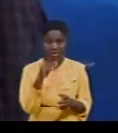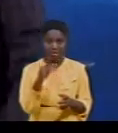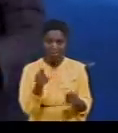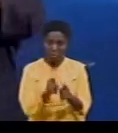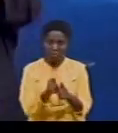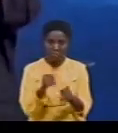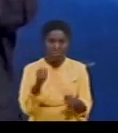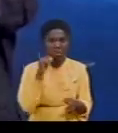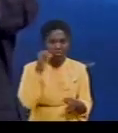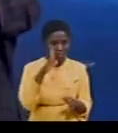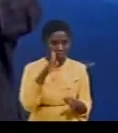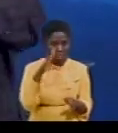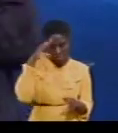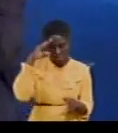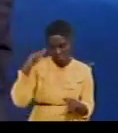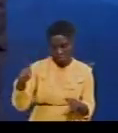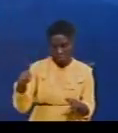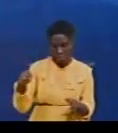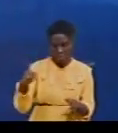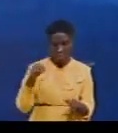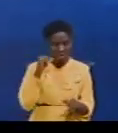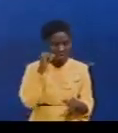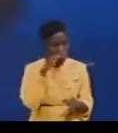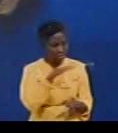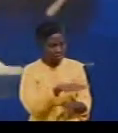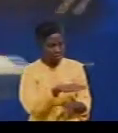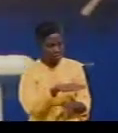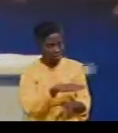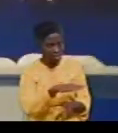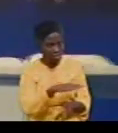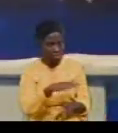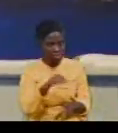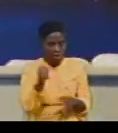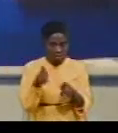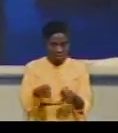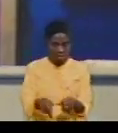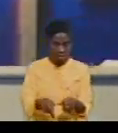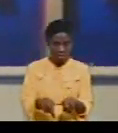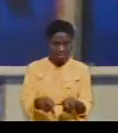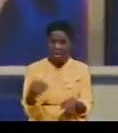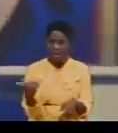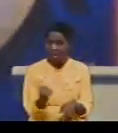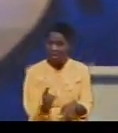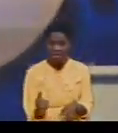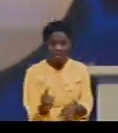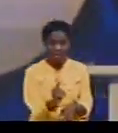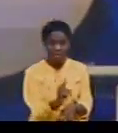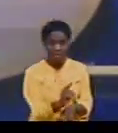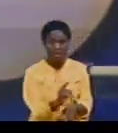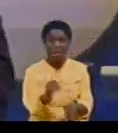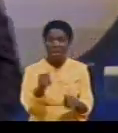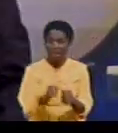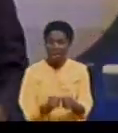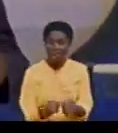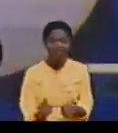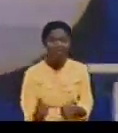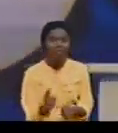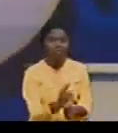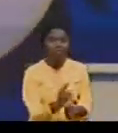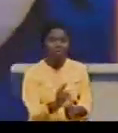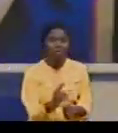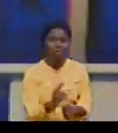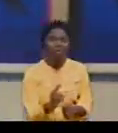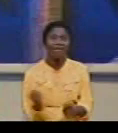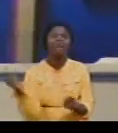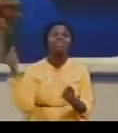woman, a boy, a girl, a person, anyone, everyone,